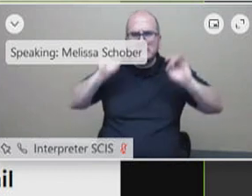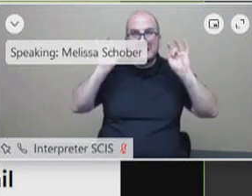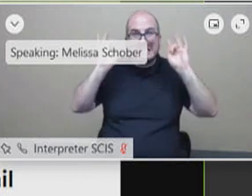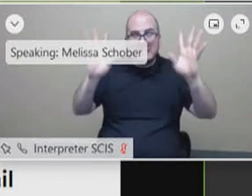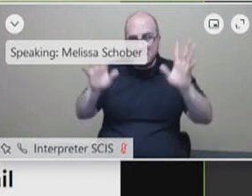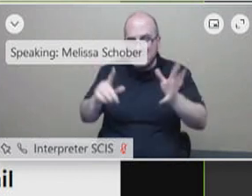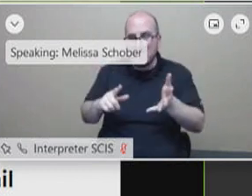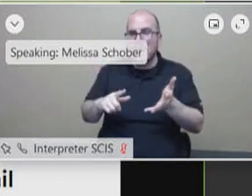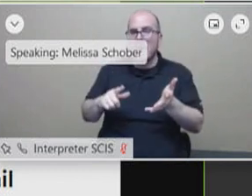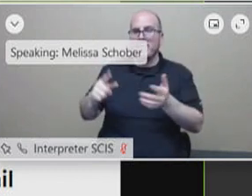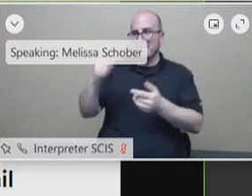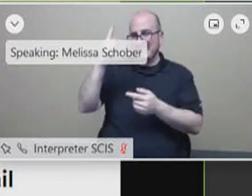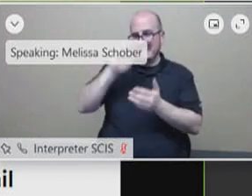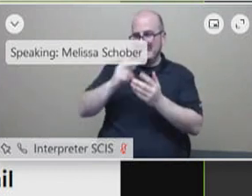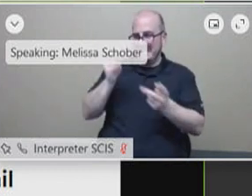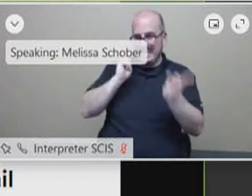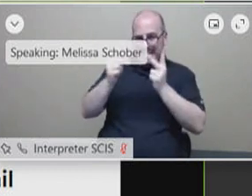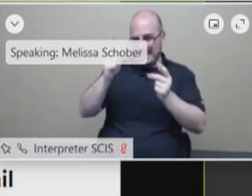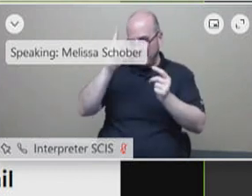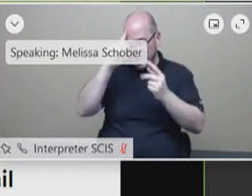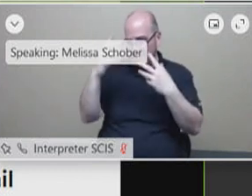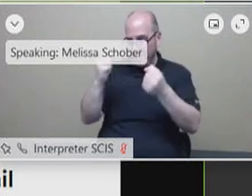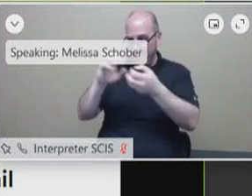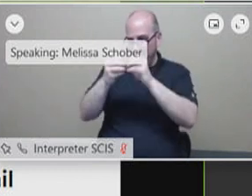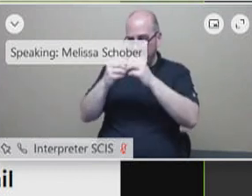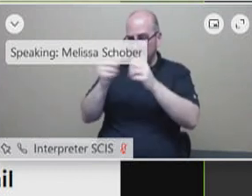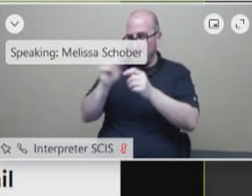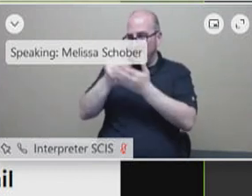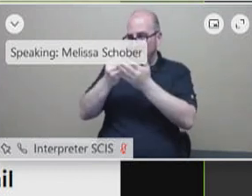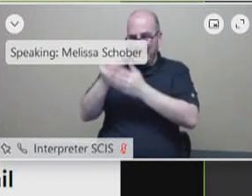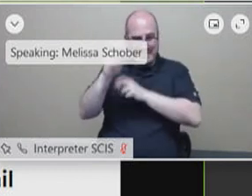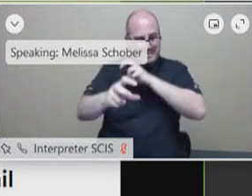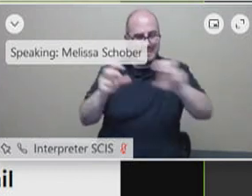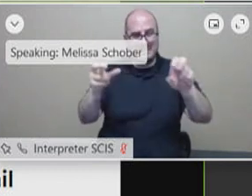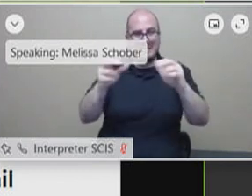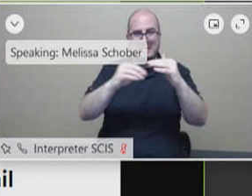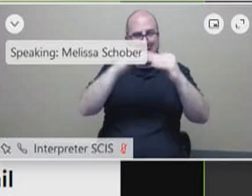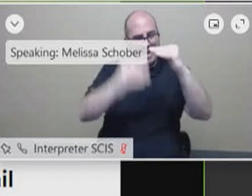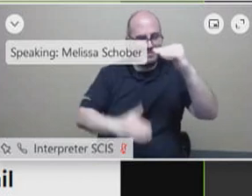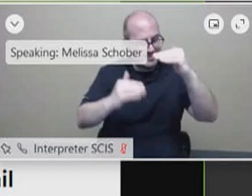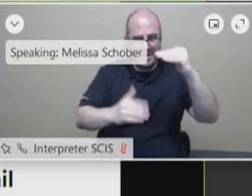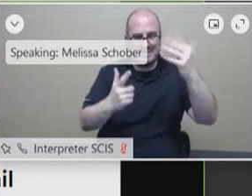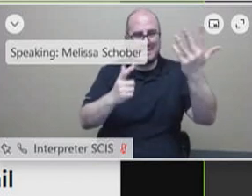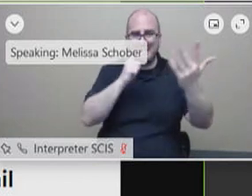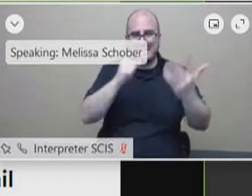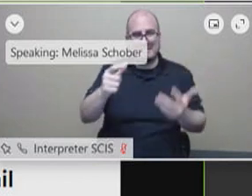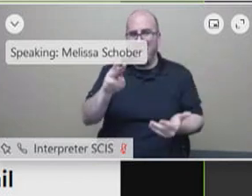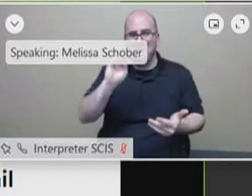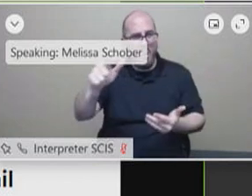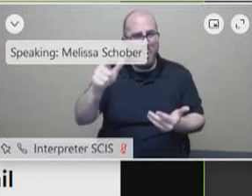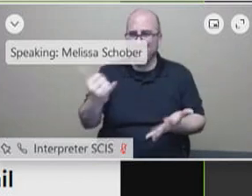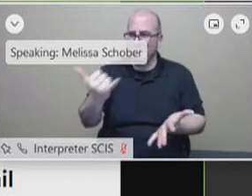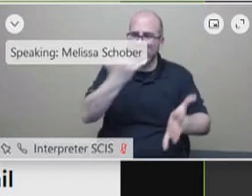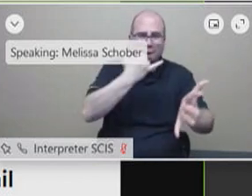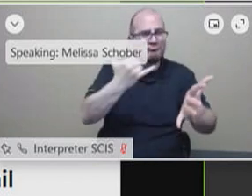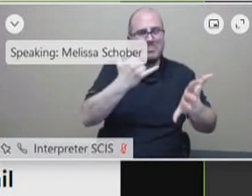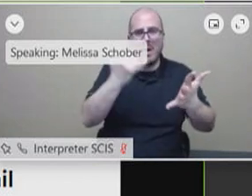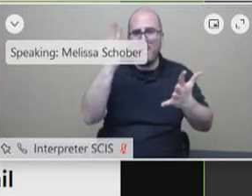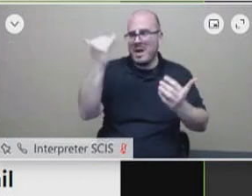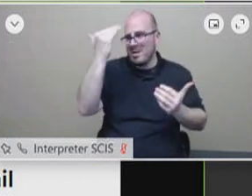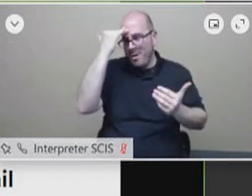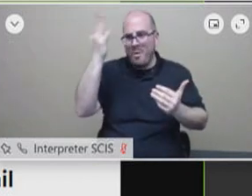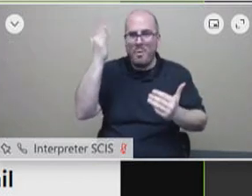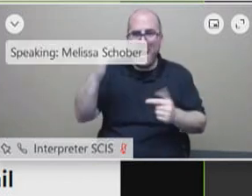are reflected in the preliminary 21 budget are unjust and immoral. I want to know why Mayor Young